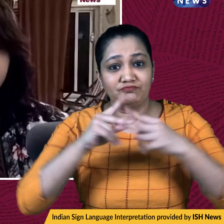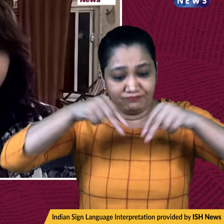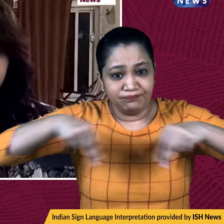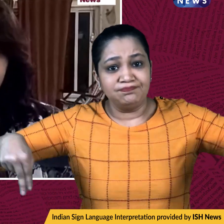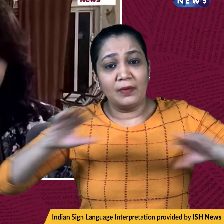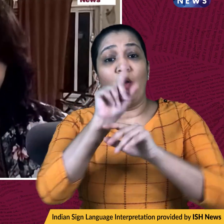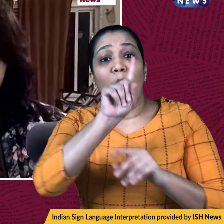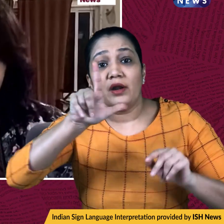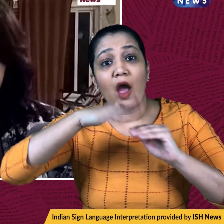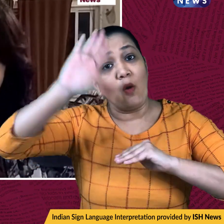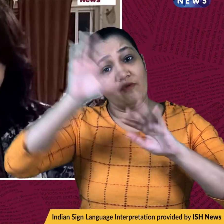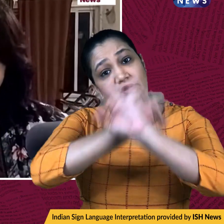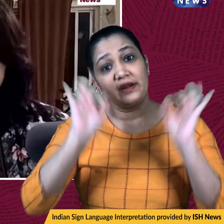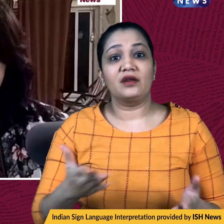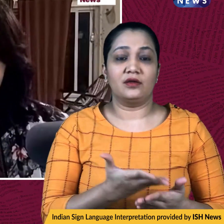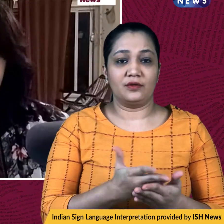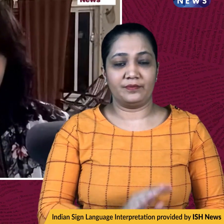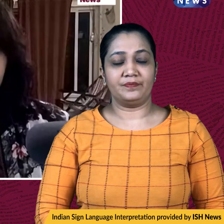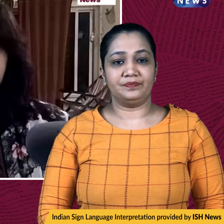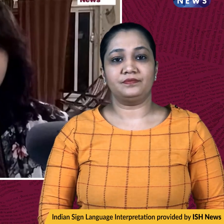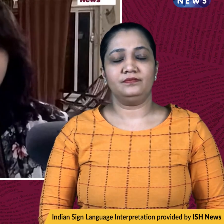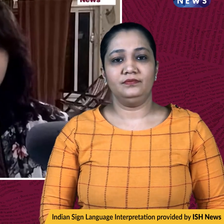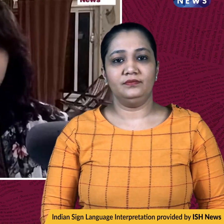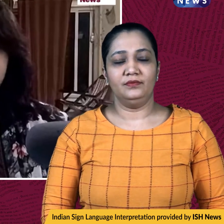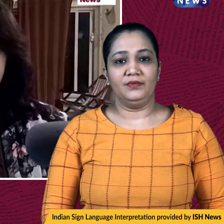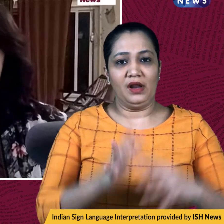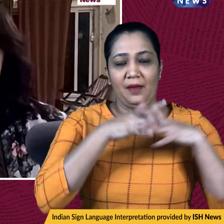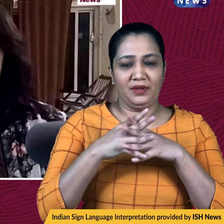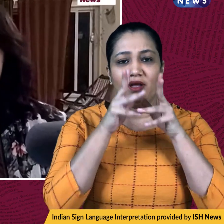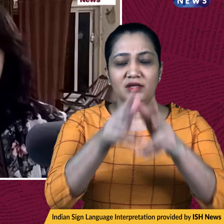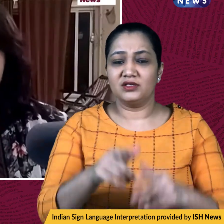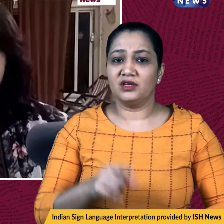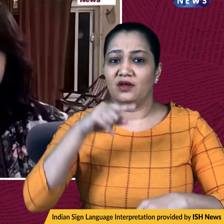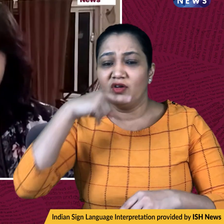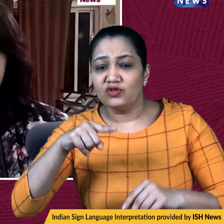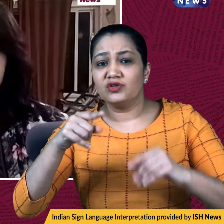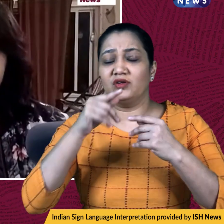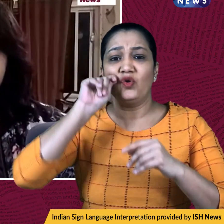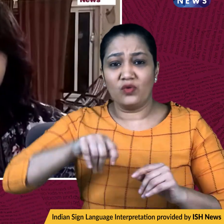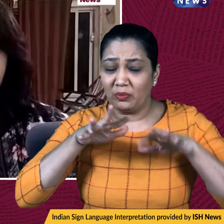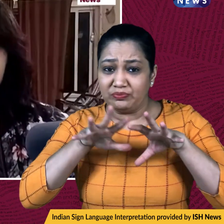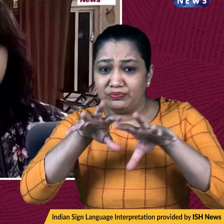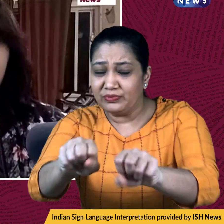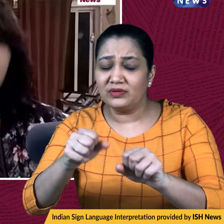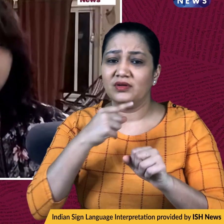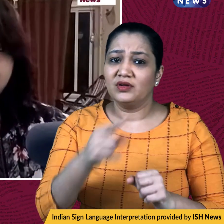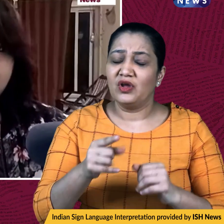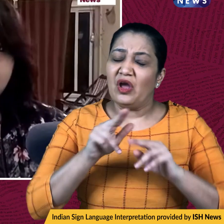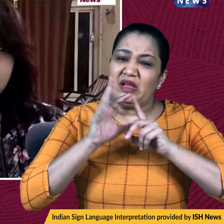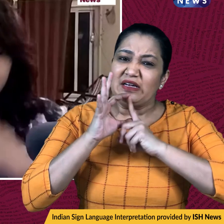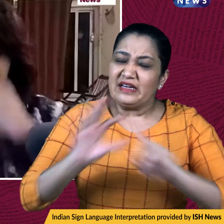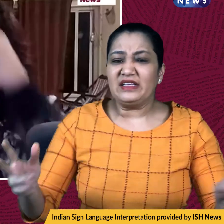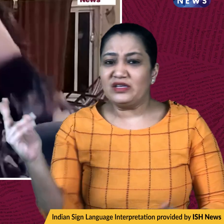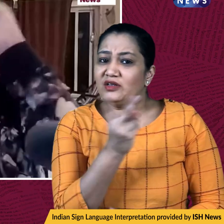on the borders of Ukraine. In the meantime, the US has warned a Russian invasion of Ukraine would be